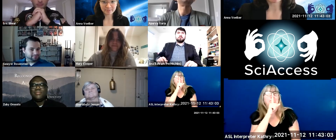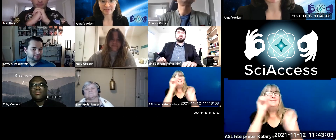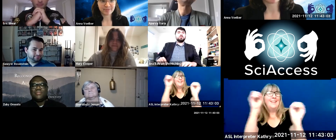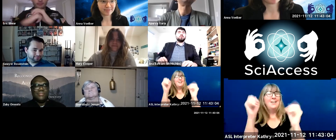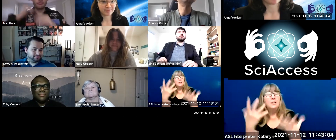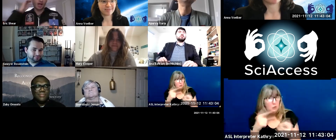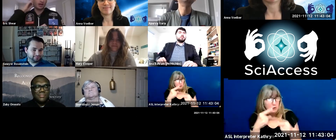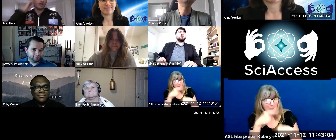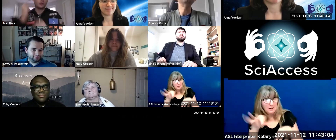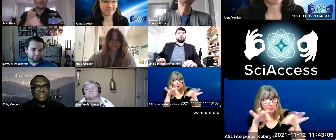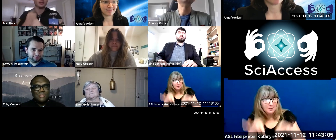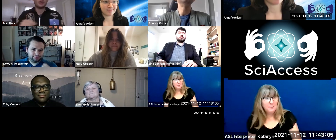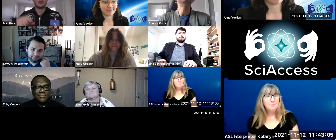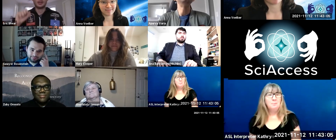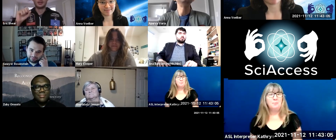that.